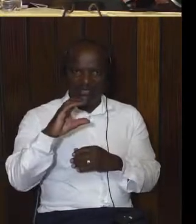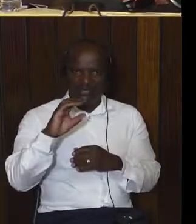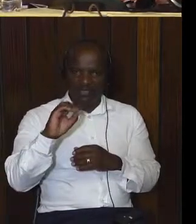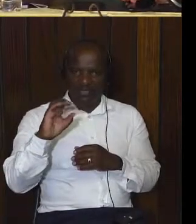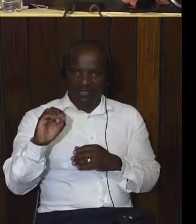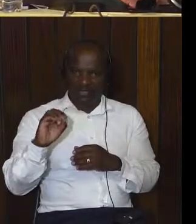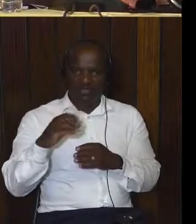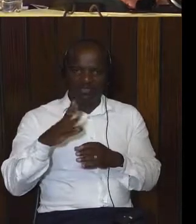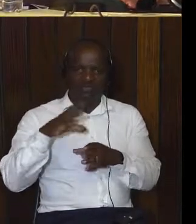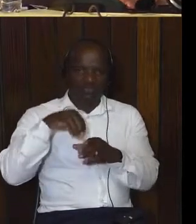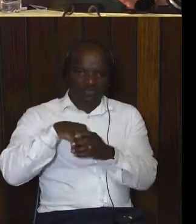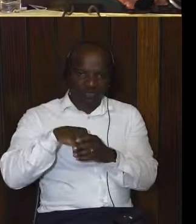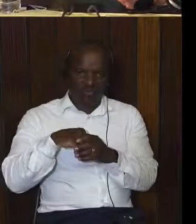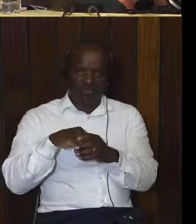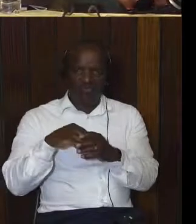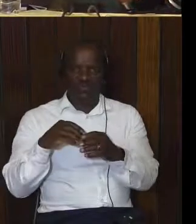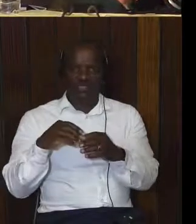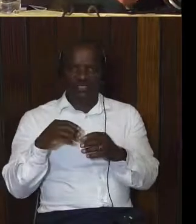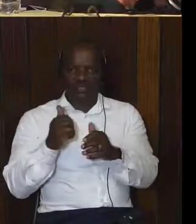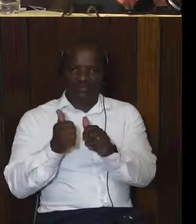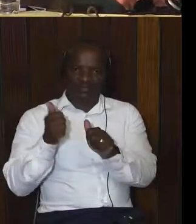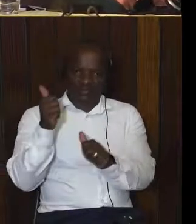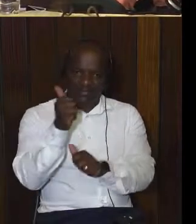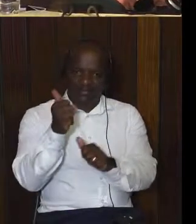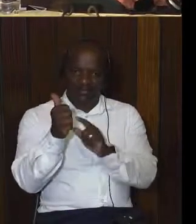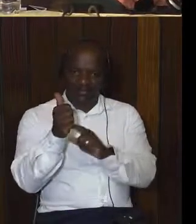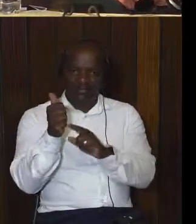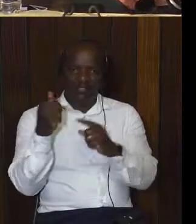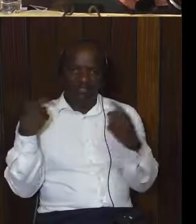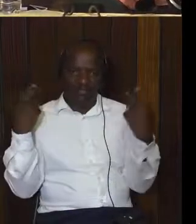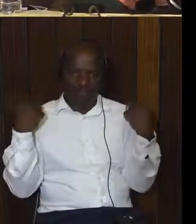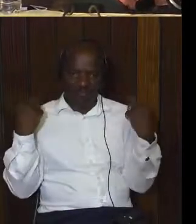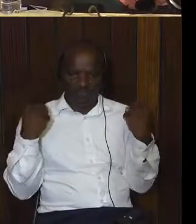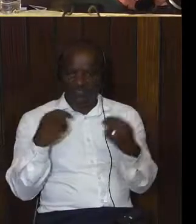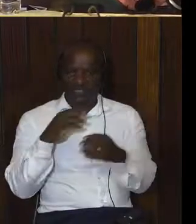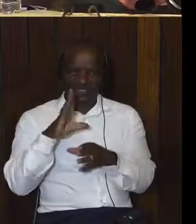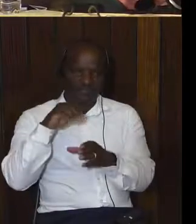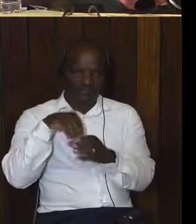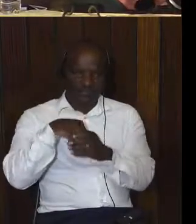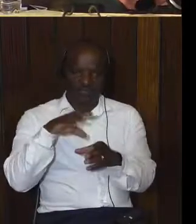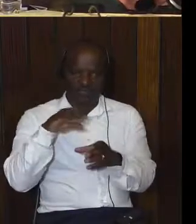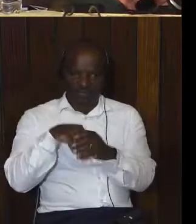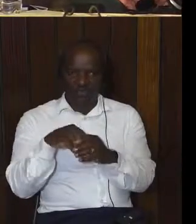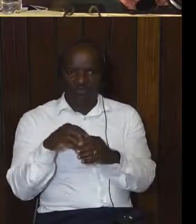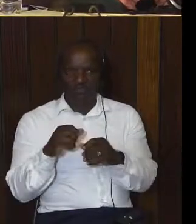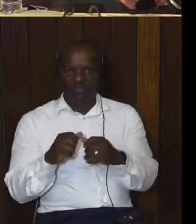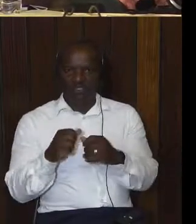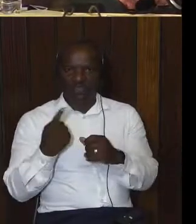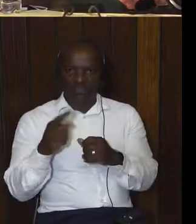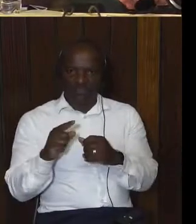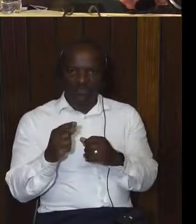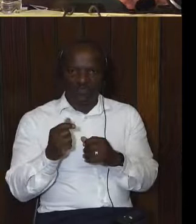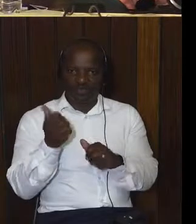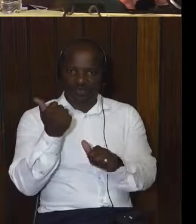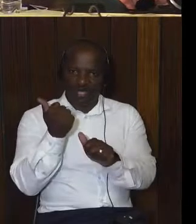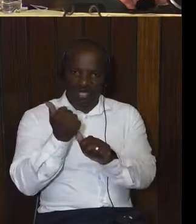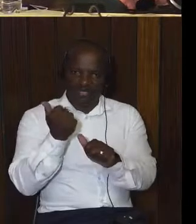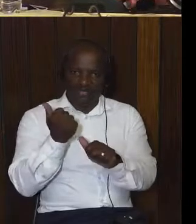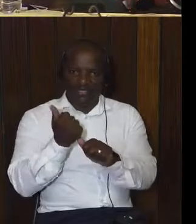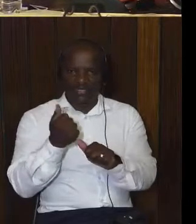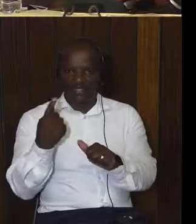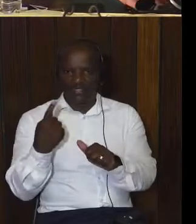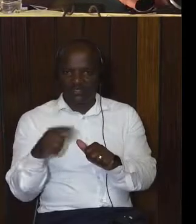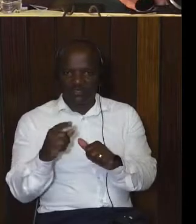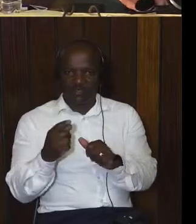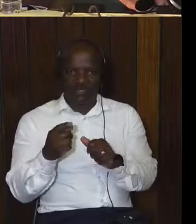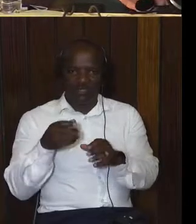involved in this, our Chief Information Officer is very involved in the provision of assistance and expert advice, and